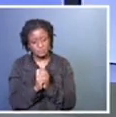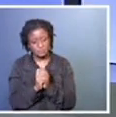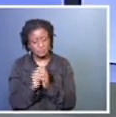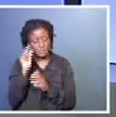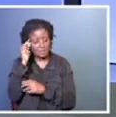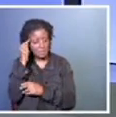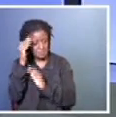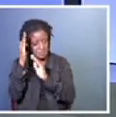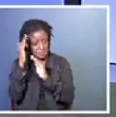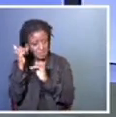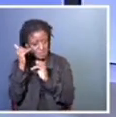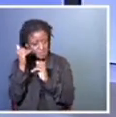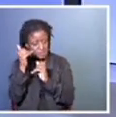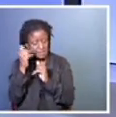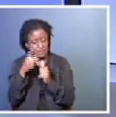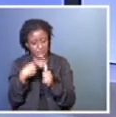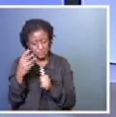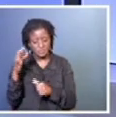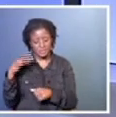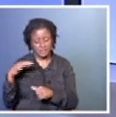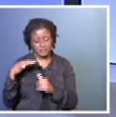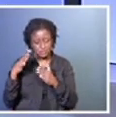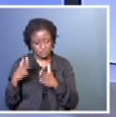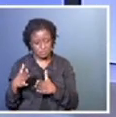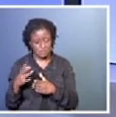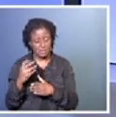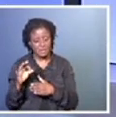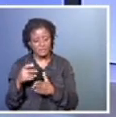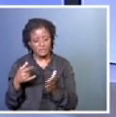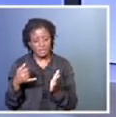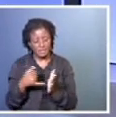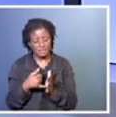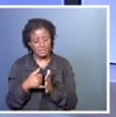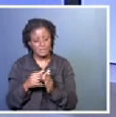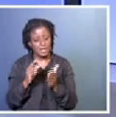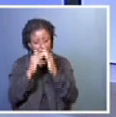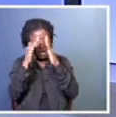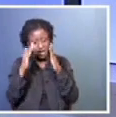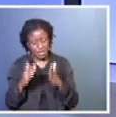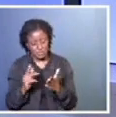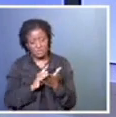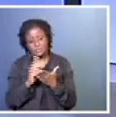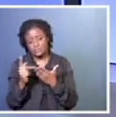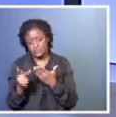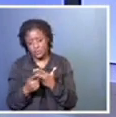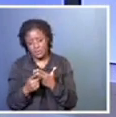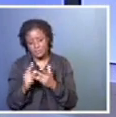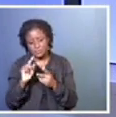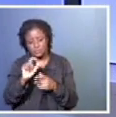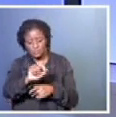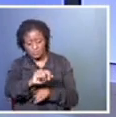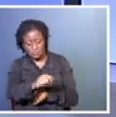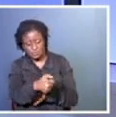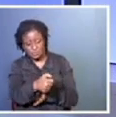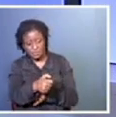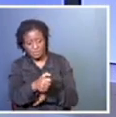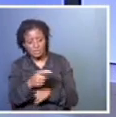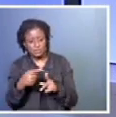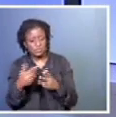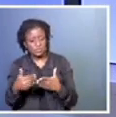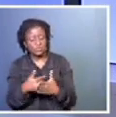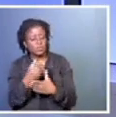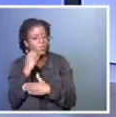The government expects the first beneficiaries of its affordable housing program to turn the key to new homes by